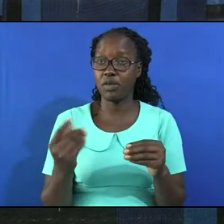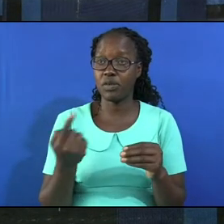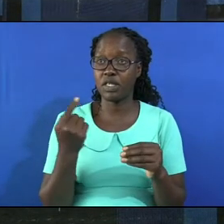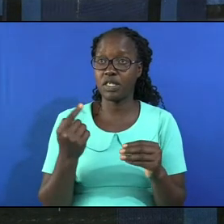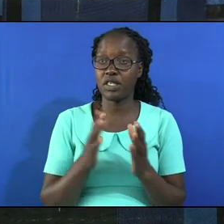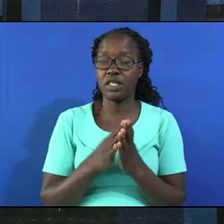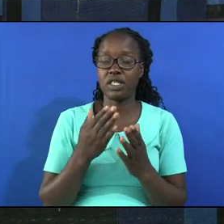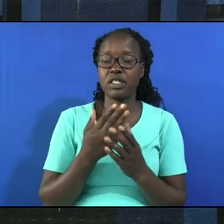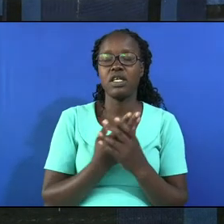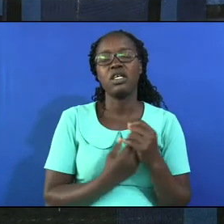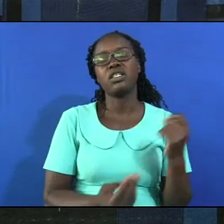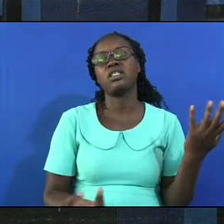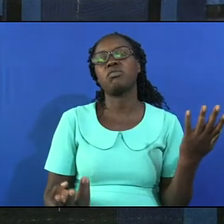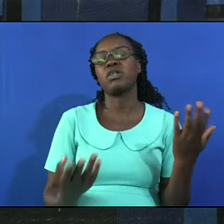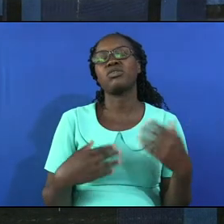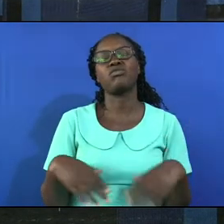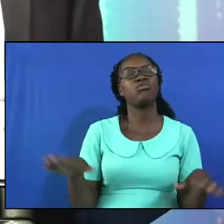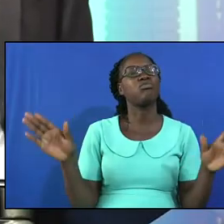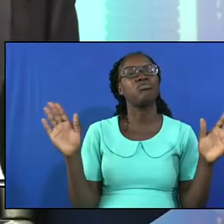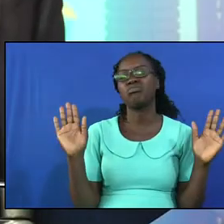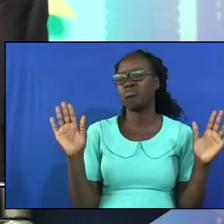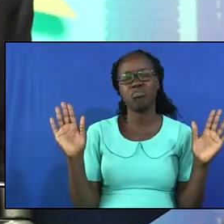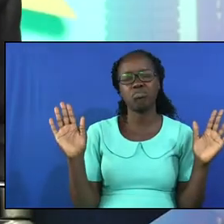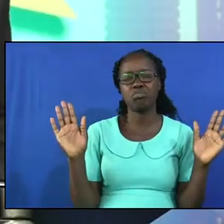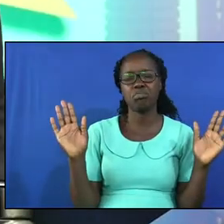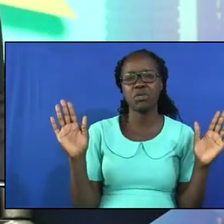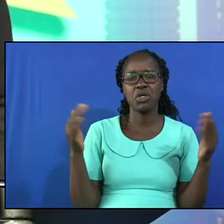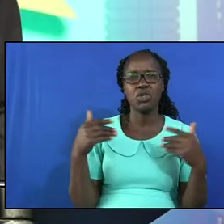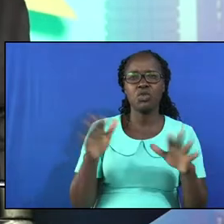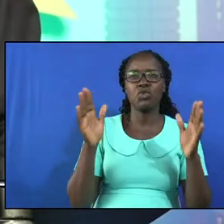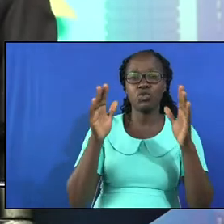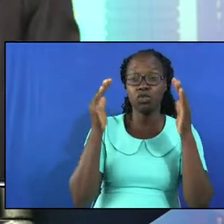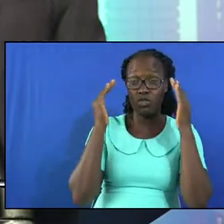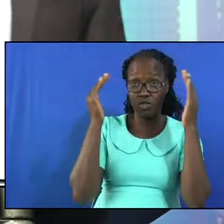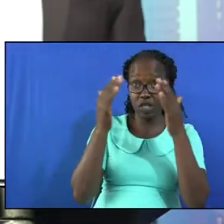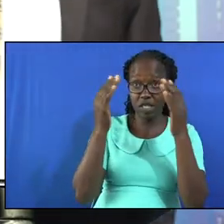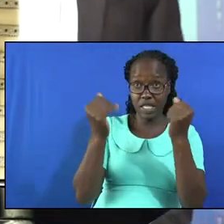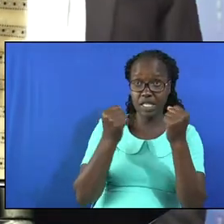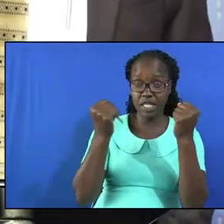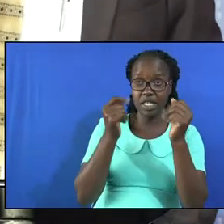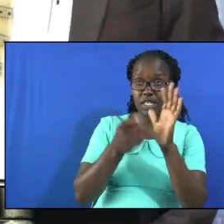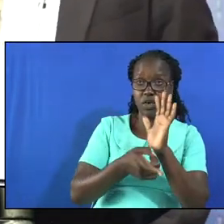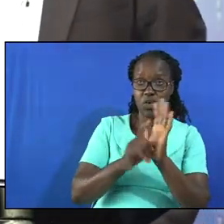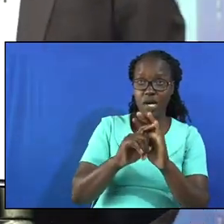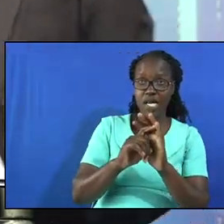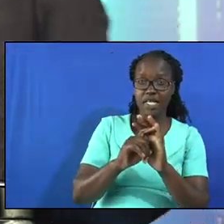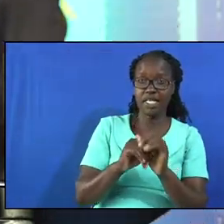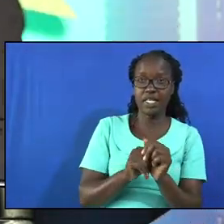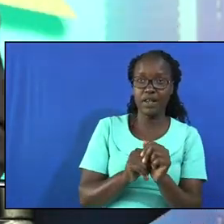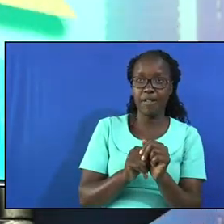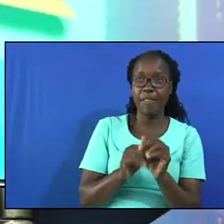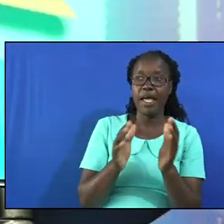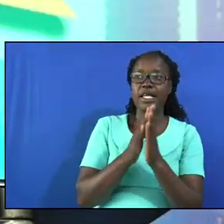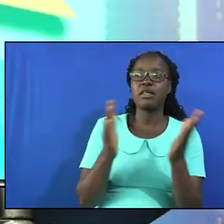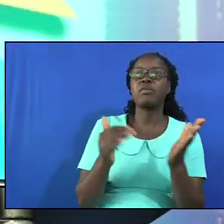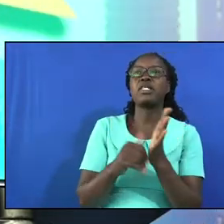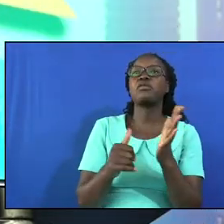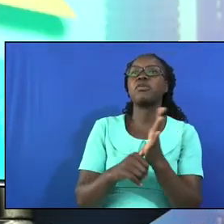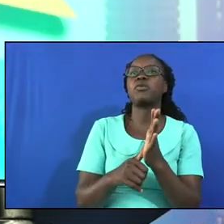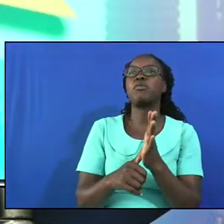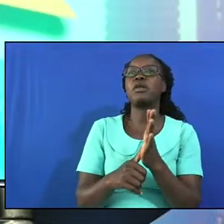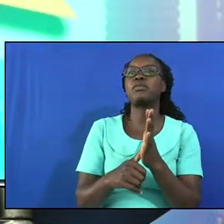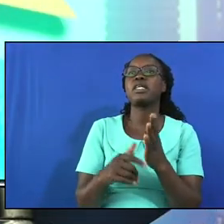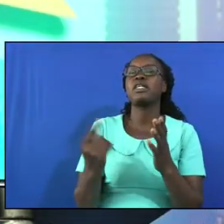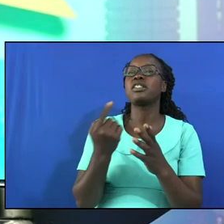single is desperation. Desperation can make us lose focus and energy that is required. The biggest problem